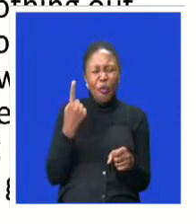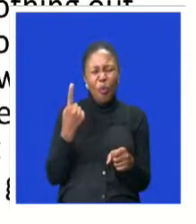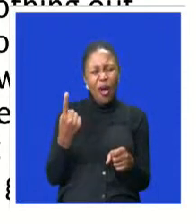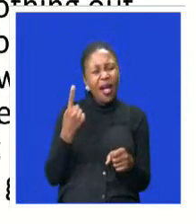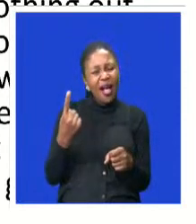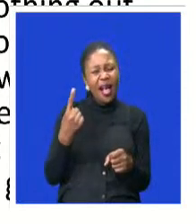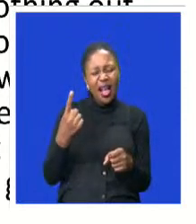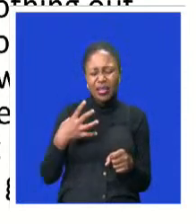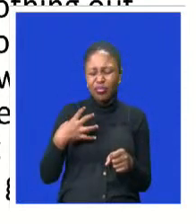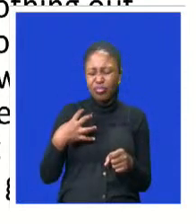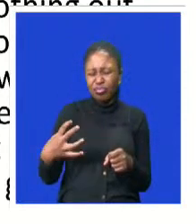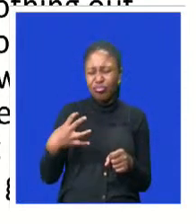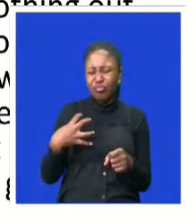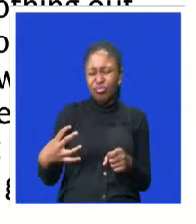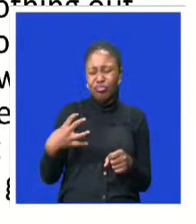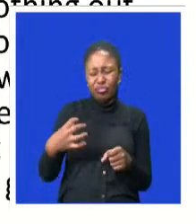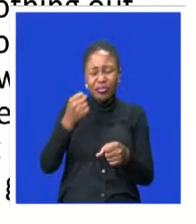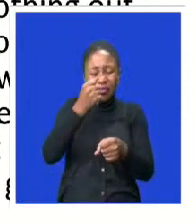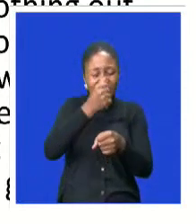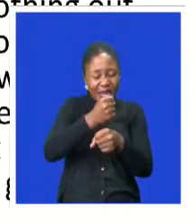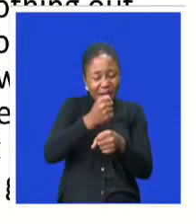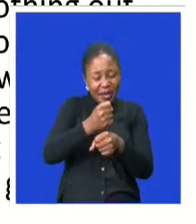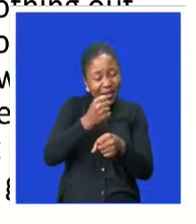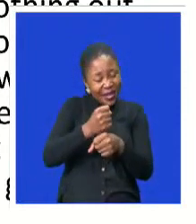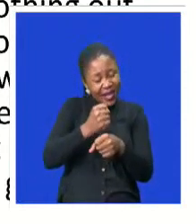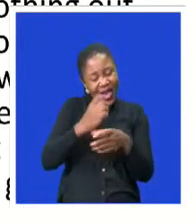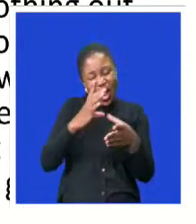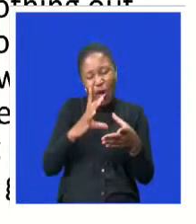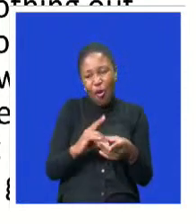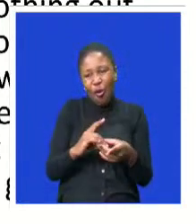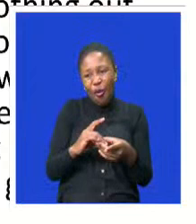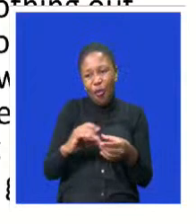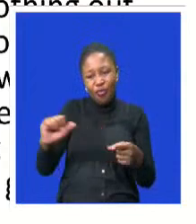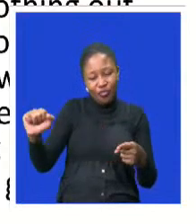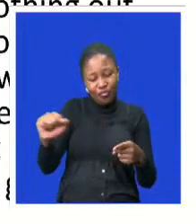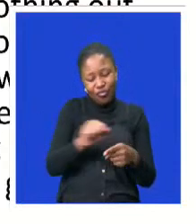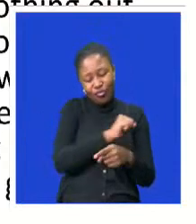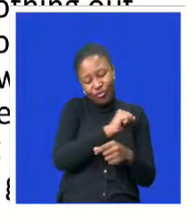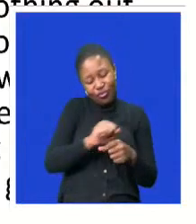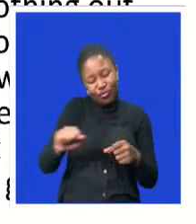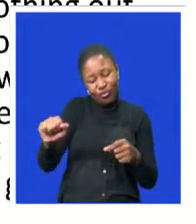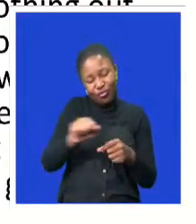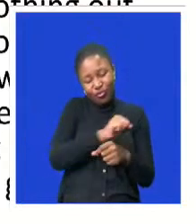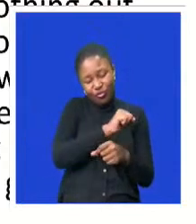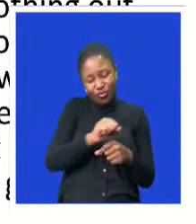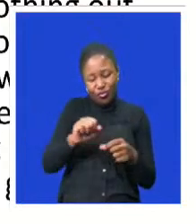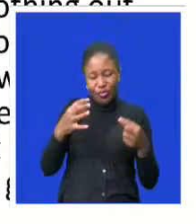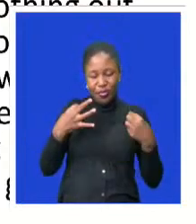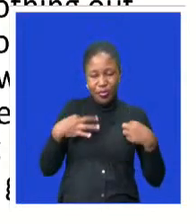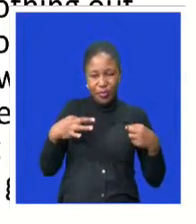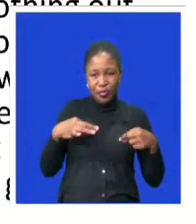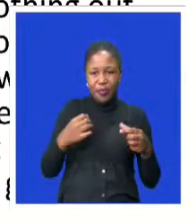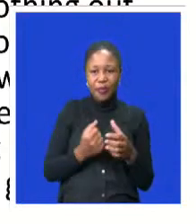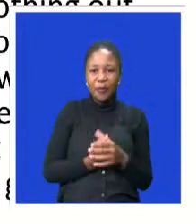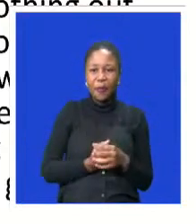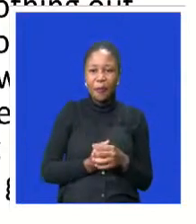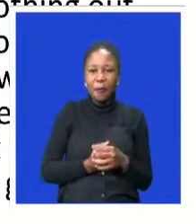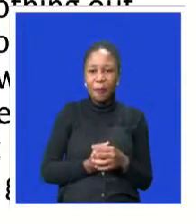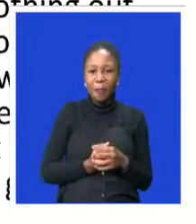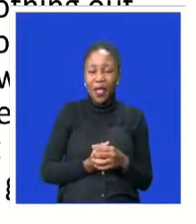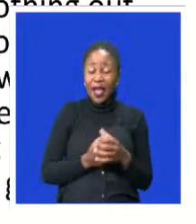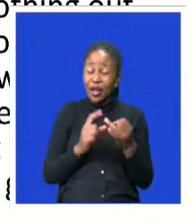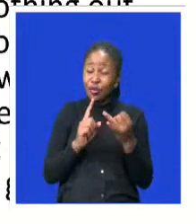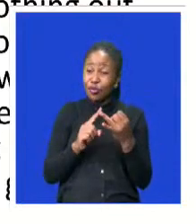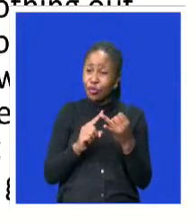people is ironing clothes. Sentence number 1. Who does that anyway? Sentence number